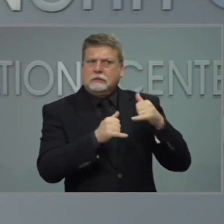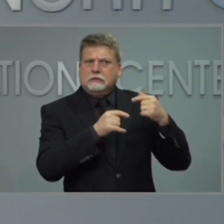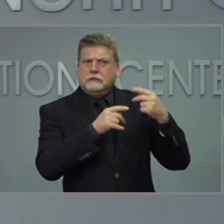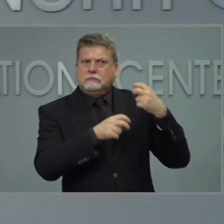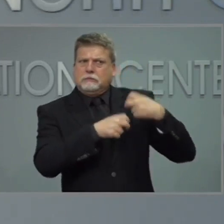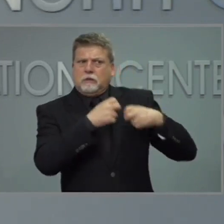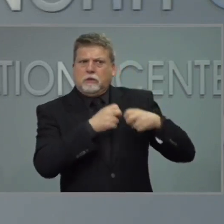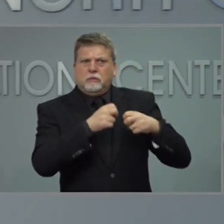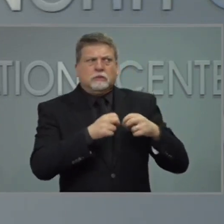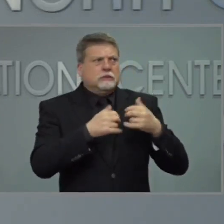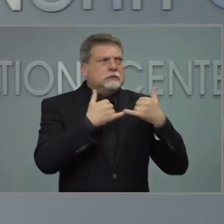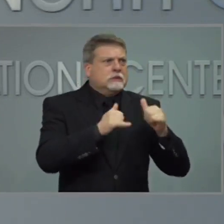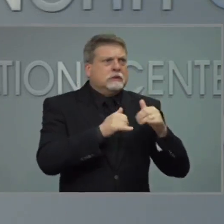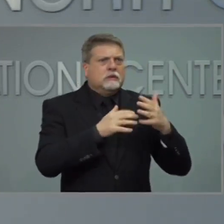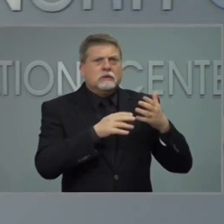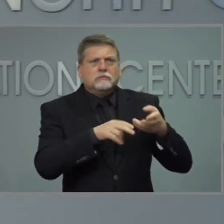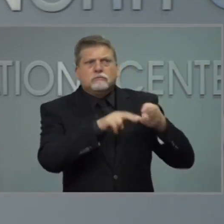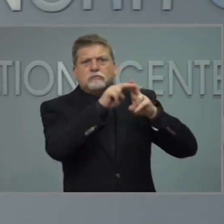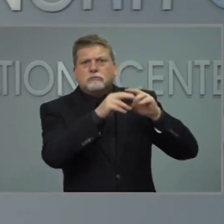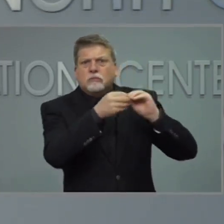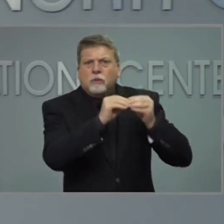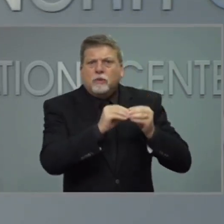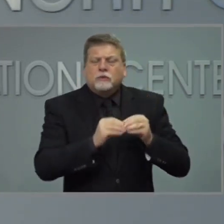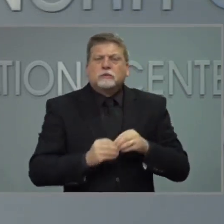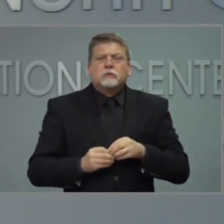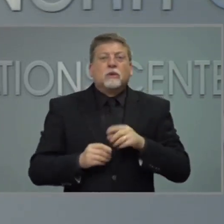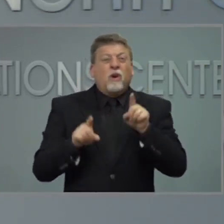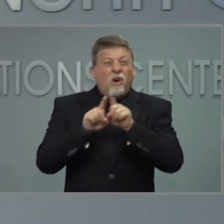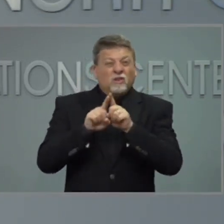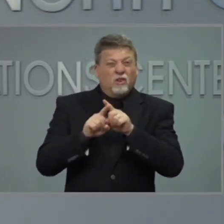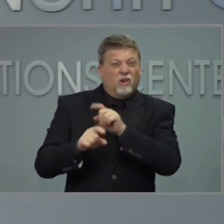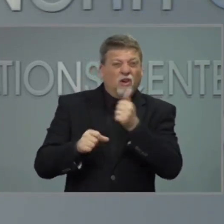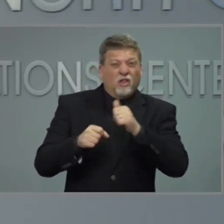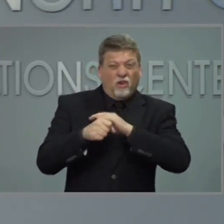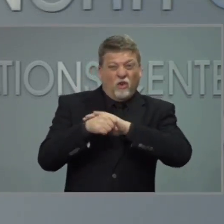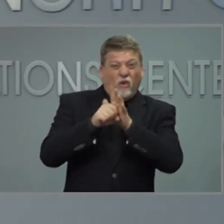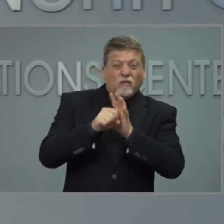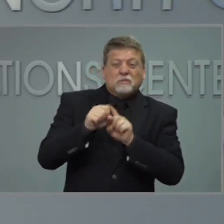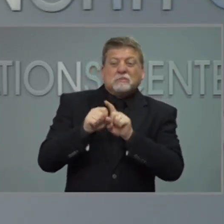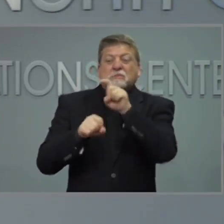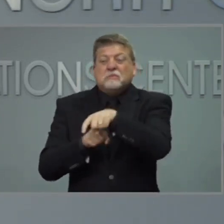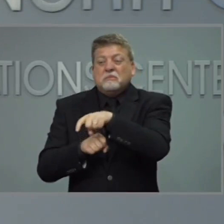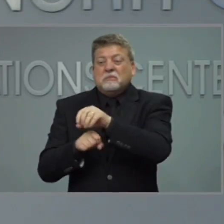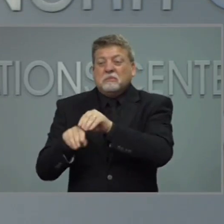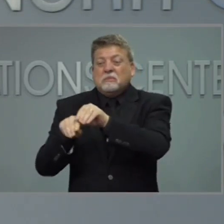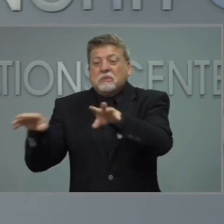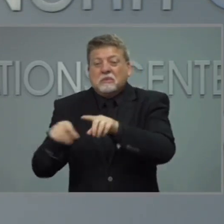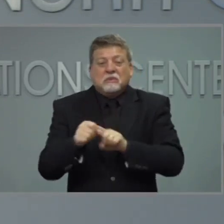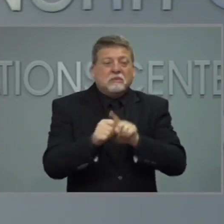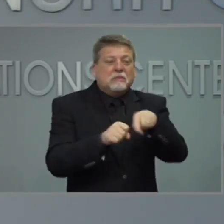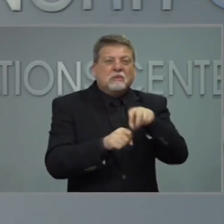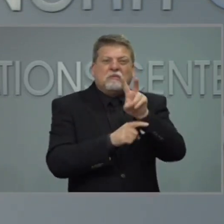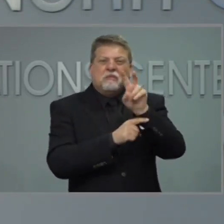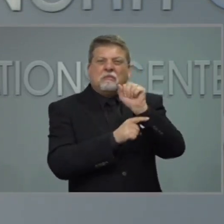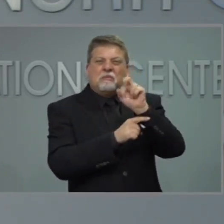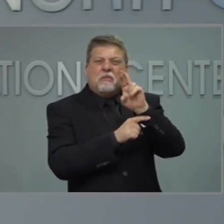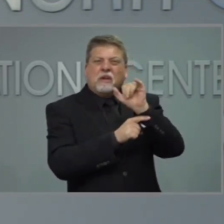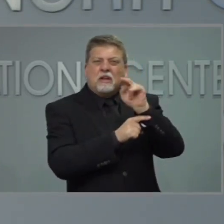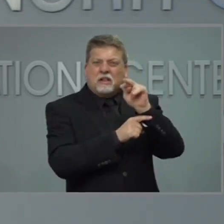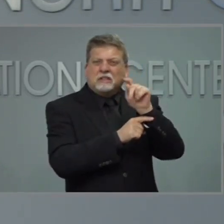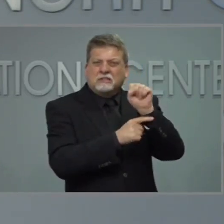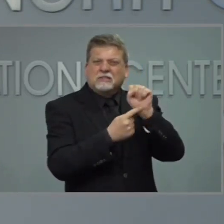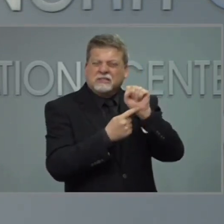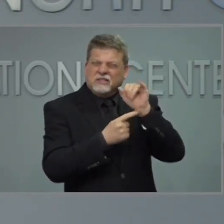infectious variants are spreading. We need to continue to be careful and responsible. I know that as